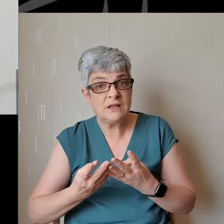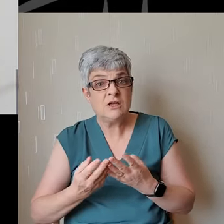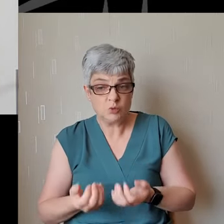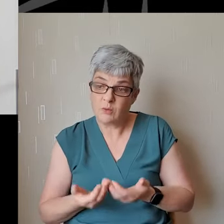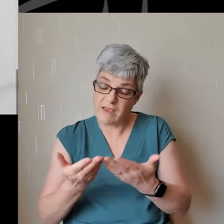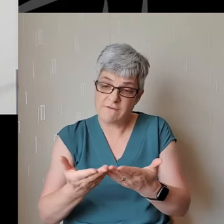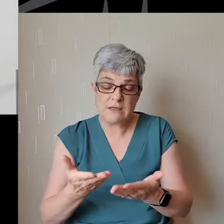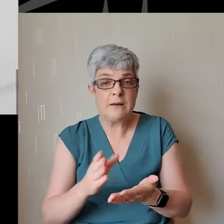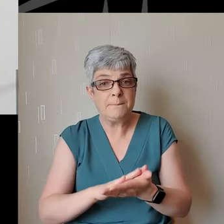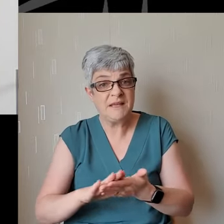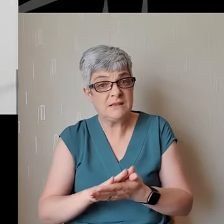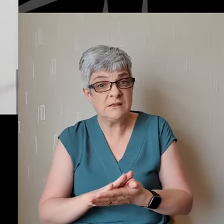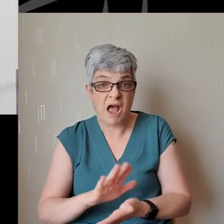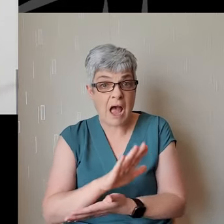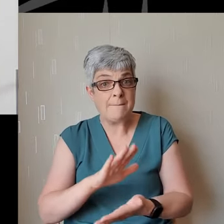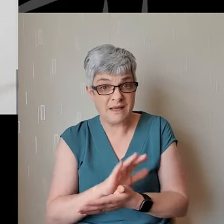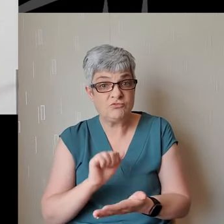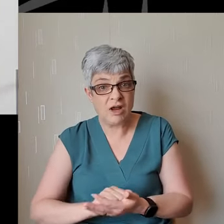happy, right?